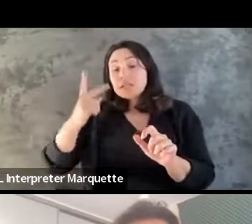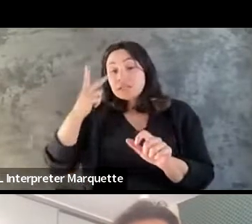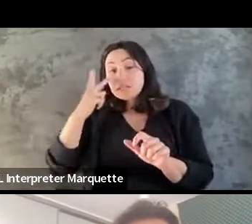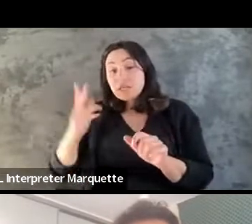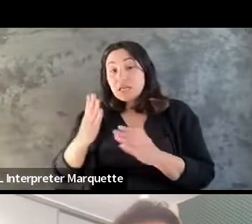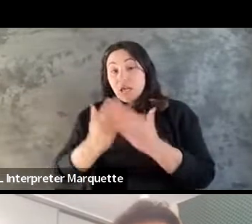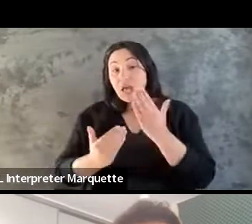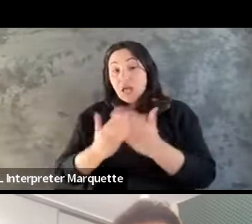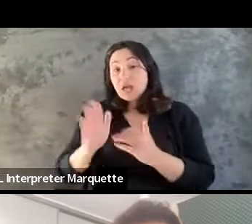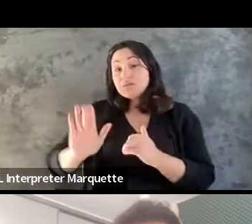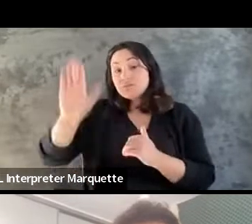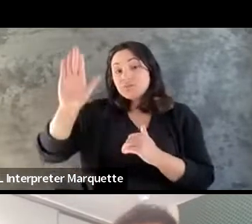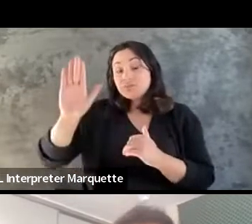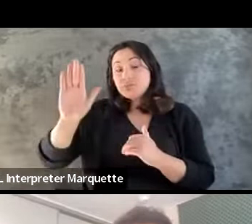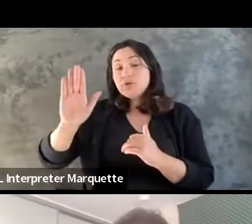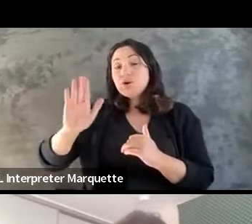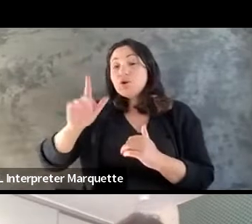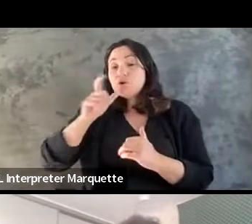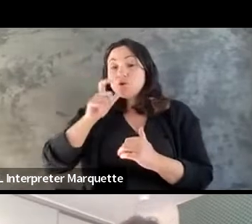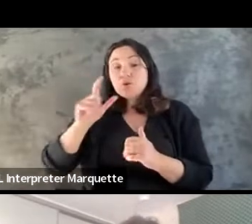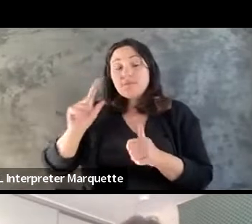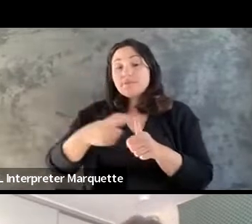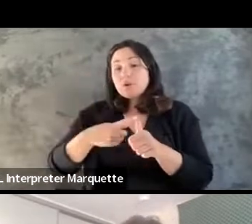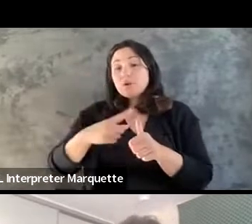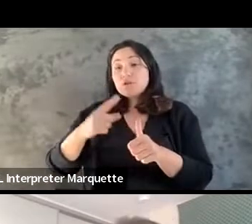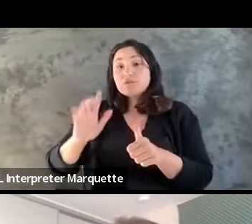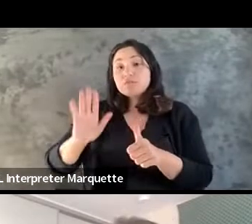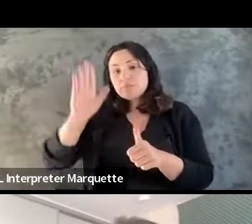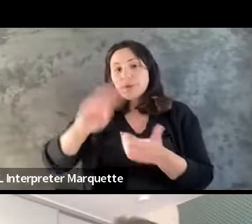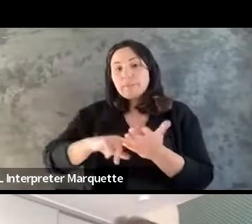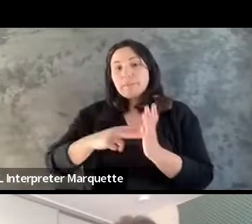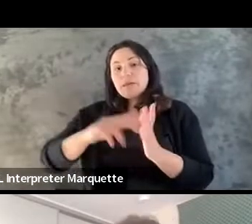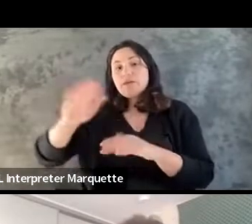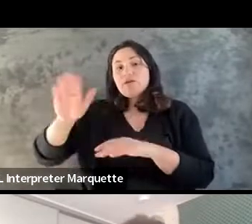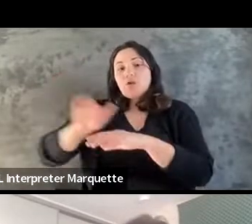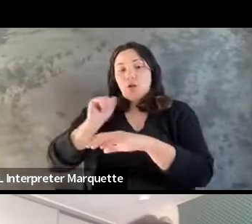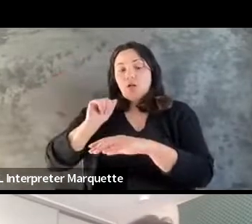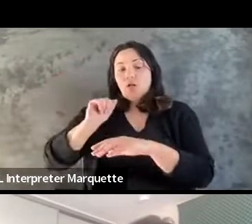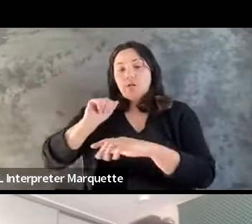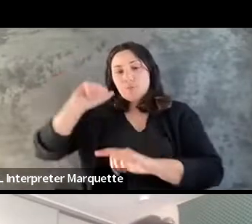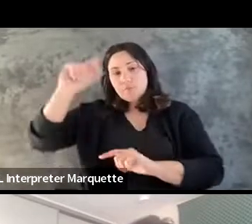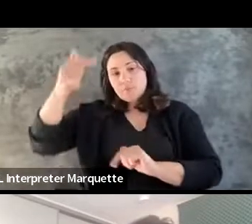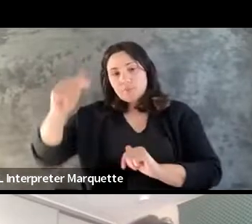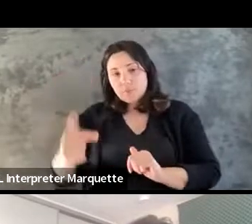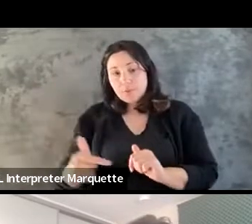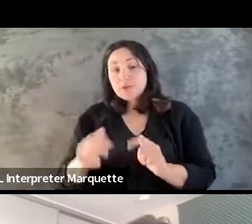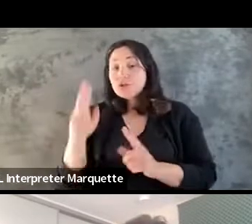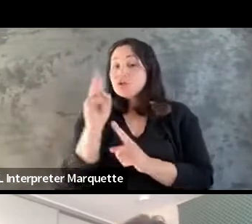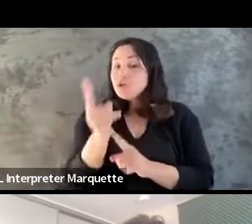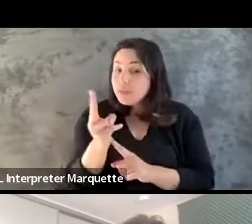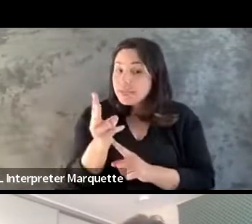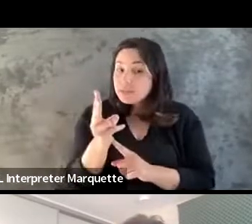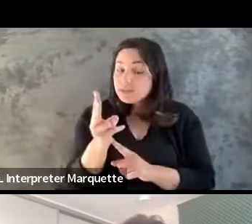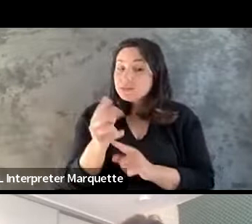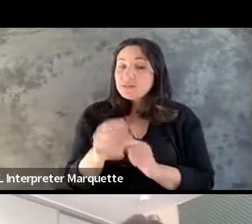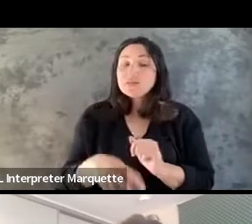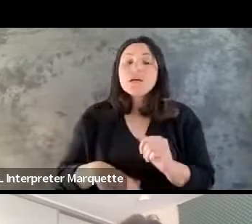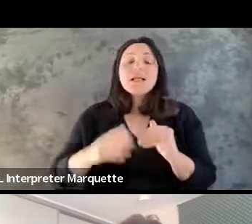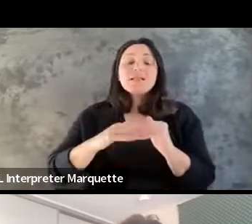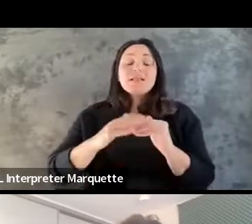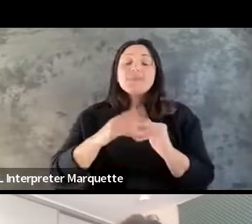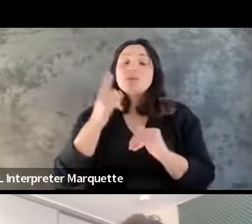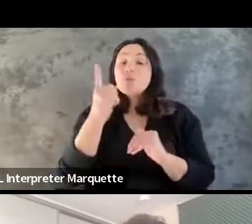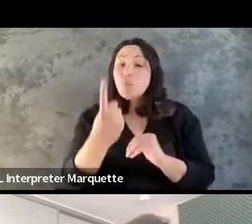raised. Each speaker will have up to 2 minutes for their question or comment. Each speaker is limited to one question until